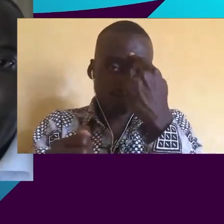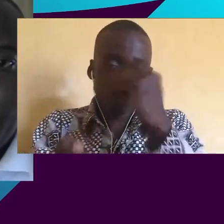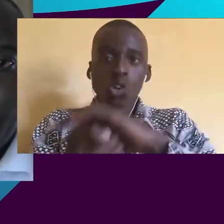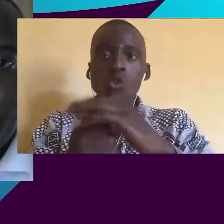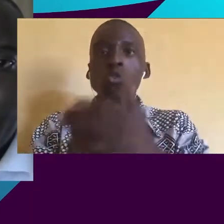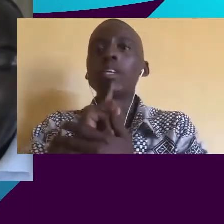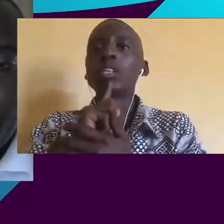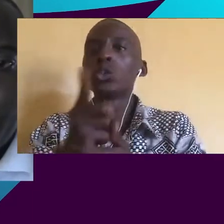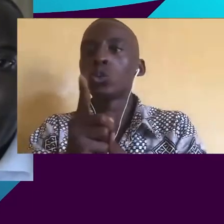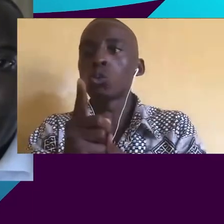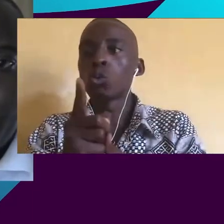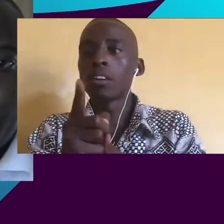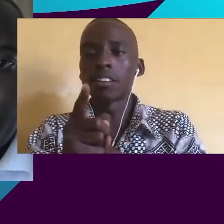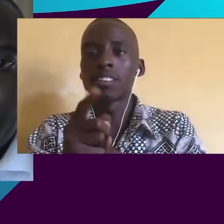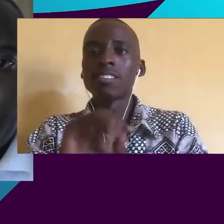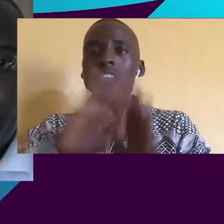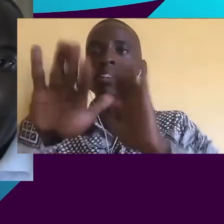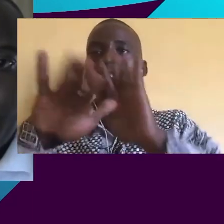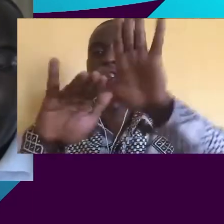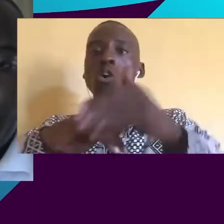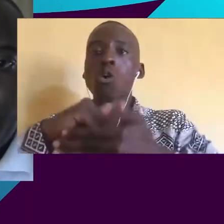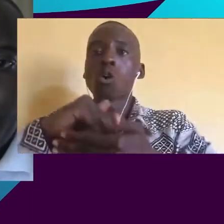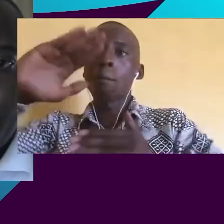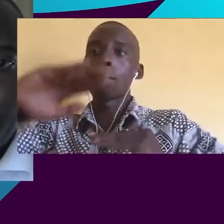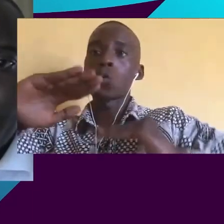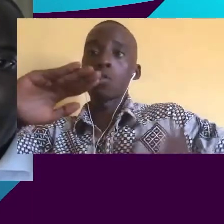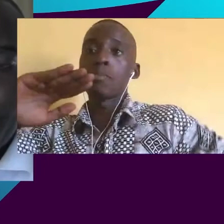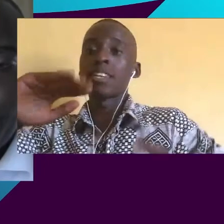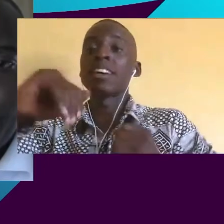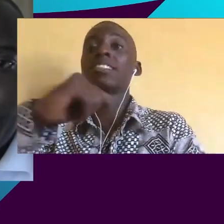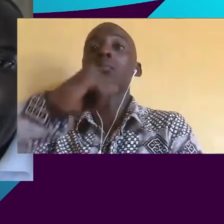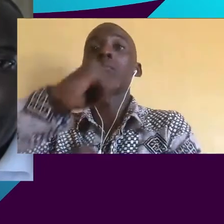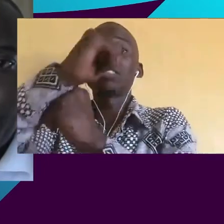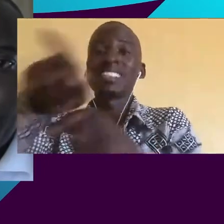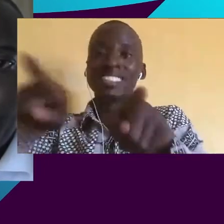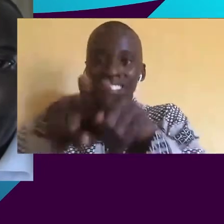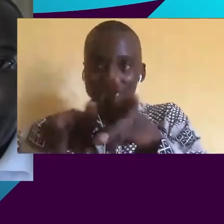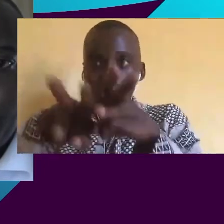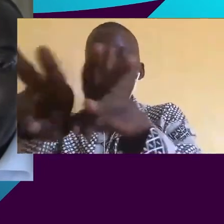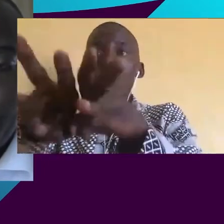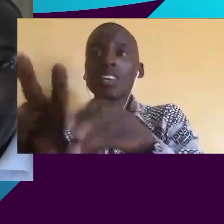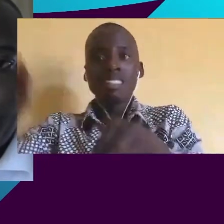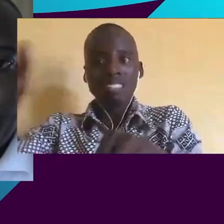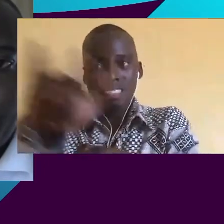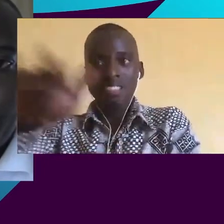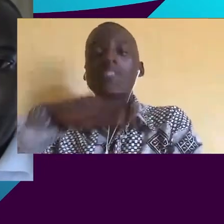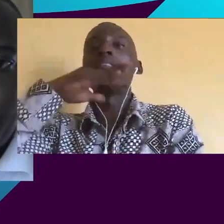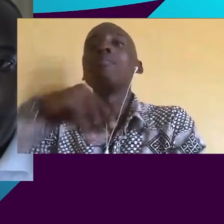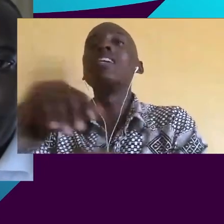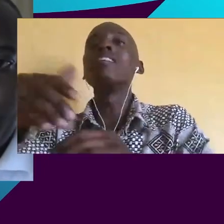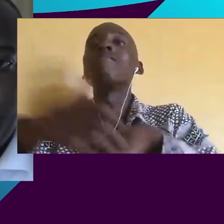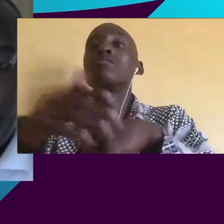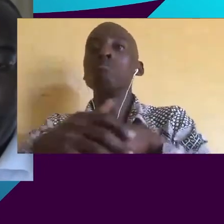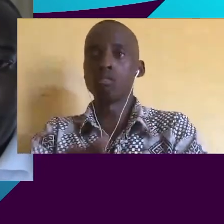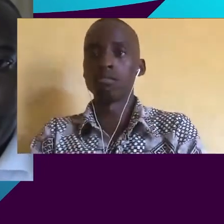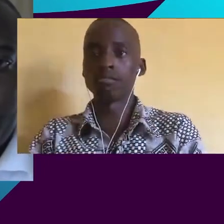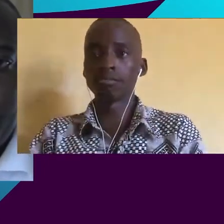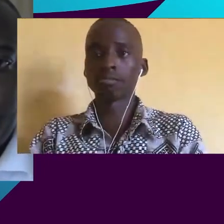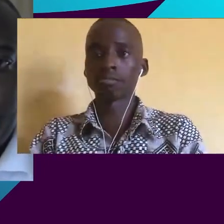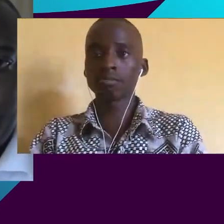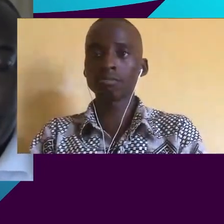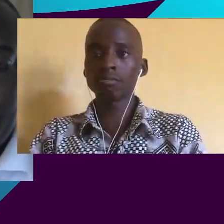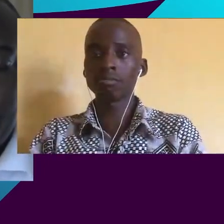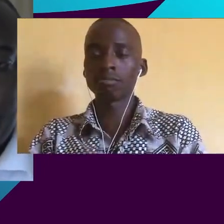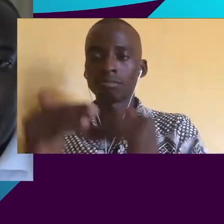ensure that more women are supported, the same energy that you've done for men's football? And then he goes on to